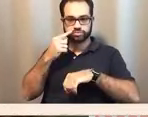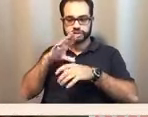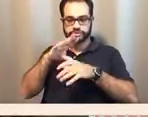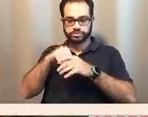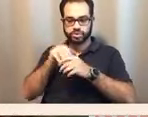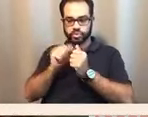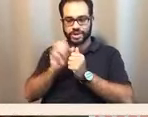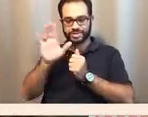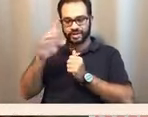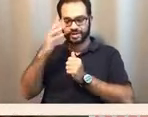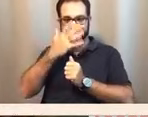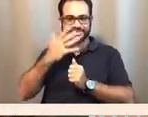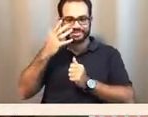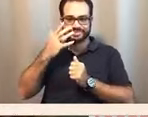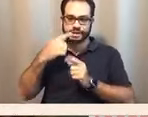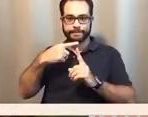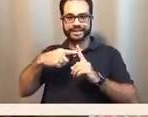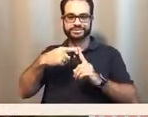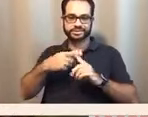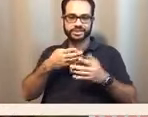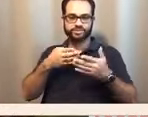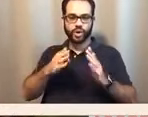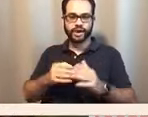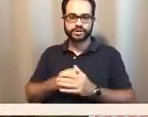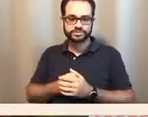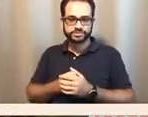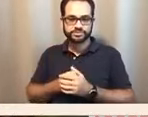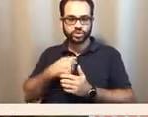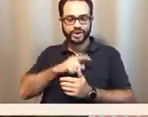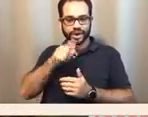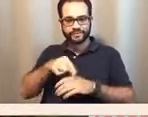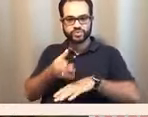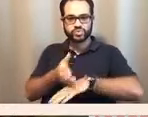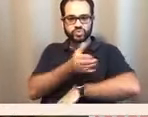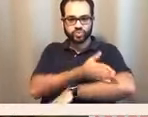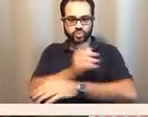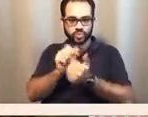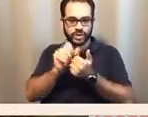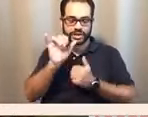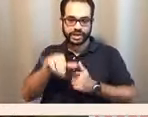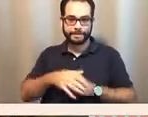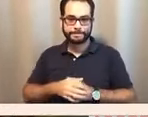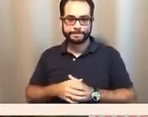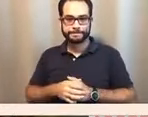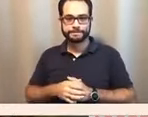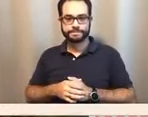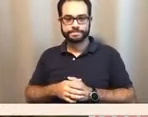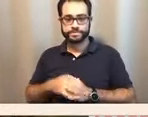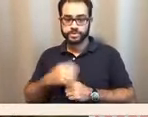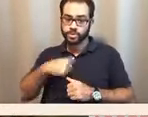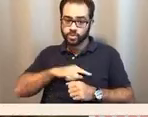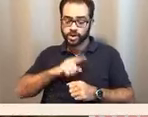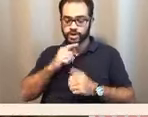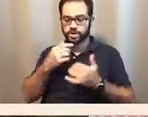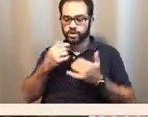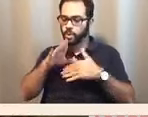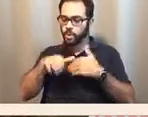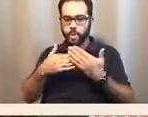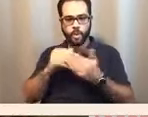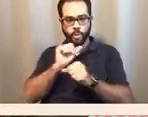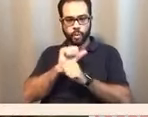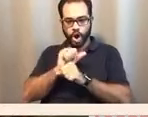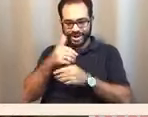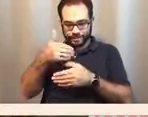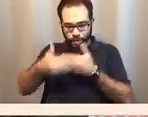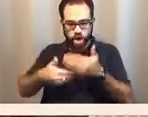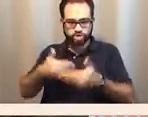way. So we have to work on that, men. And we are a work in progress.